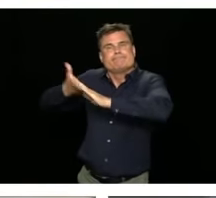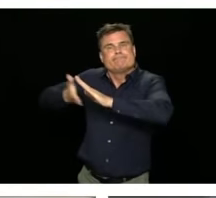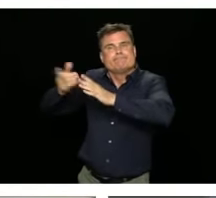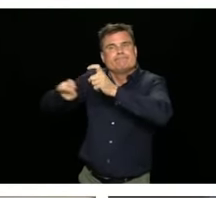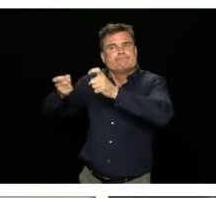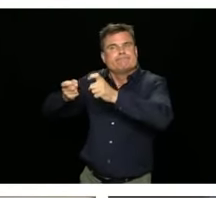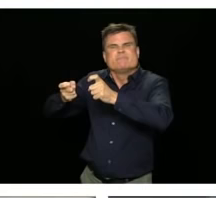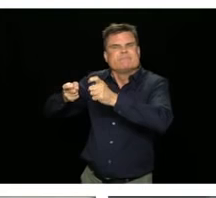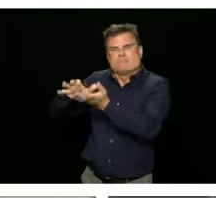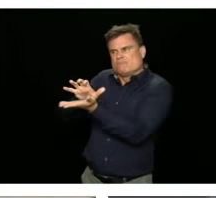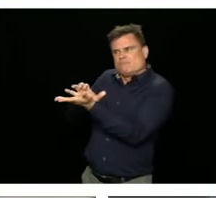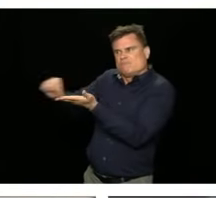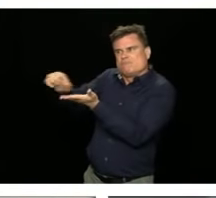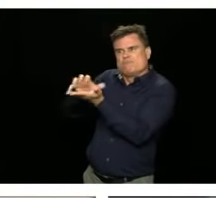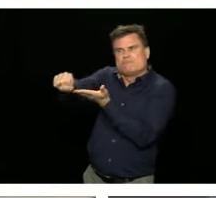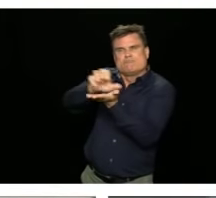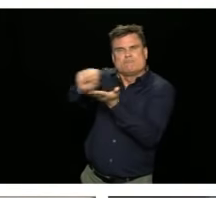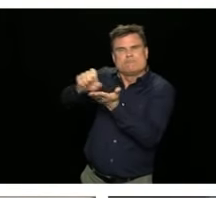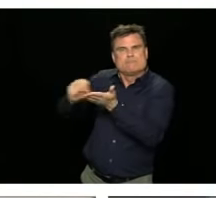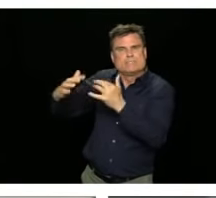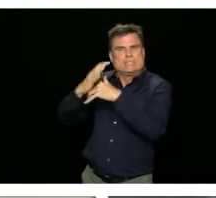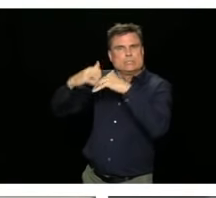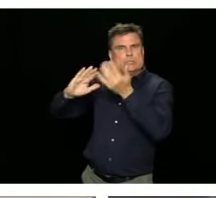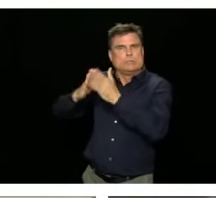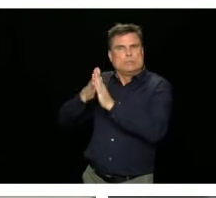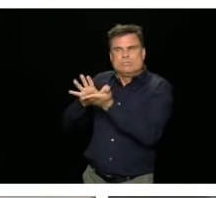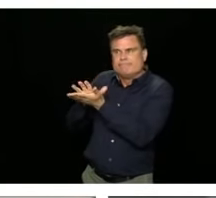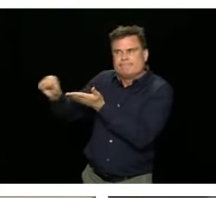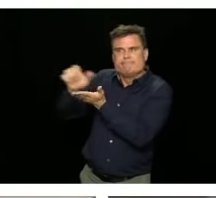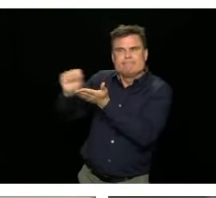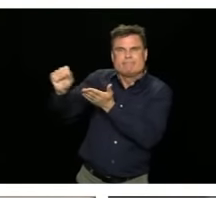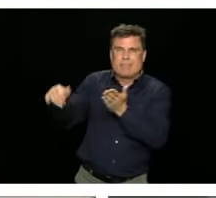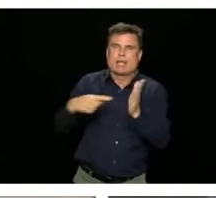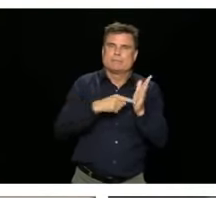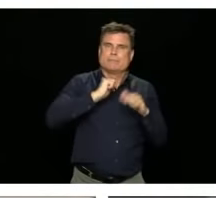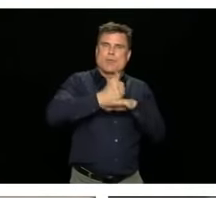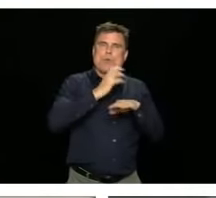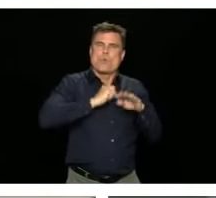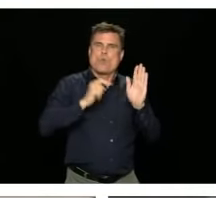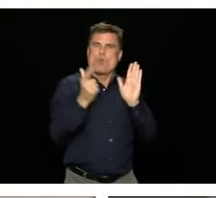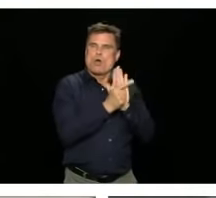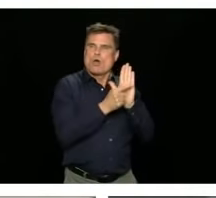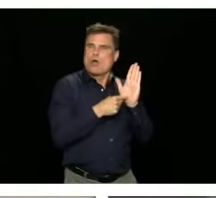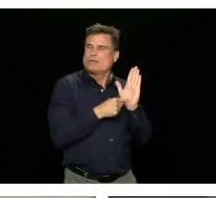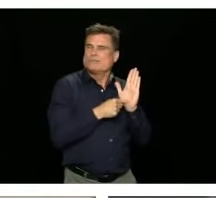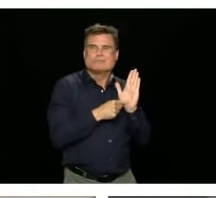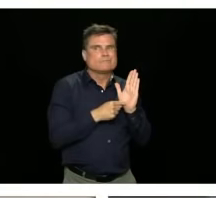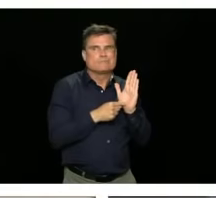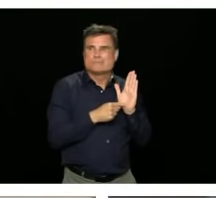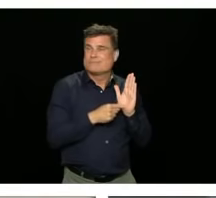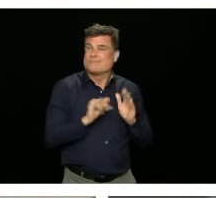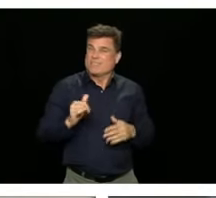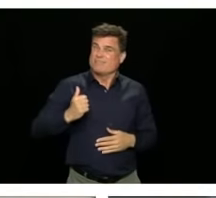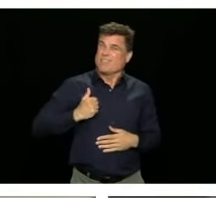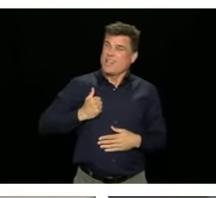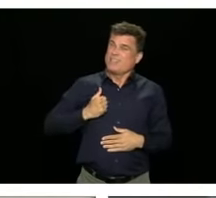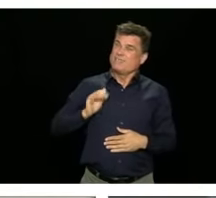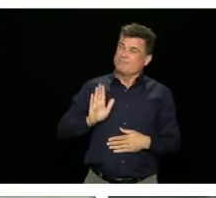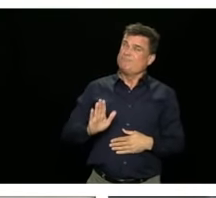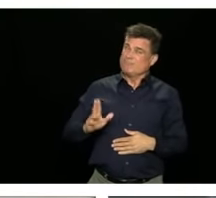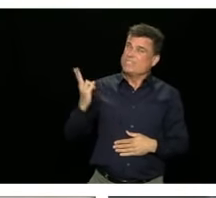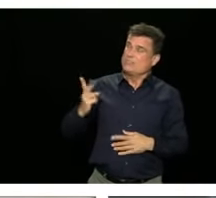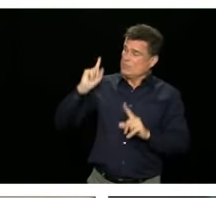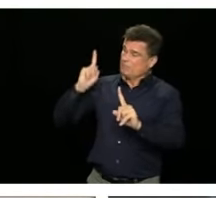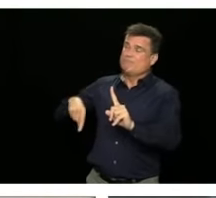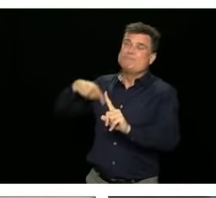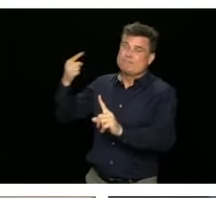that, you know, in Canada, until we have action to start addressing that, it's going to be hard for us to start moving